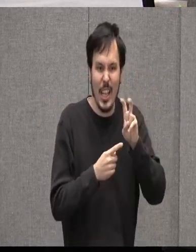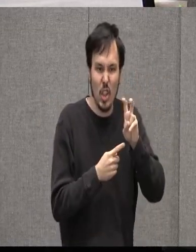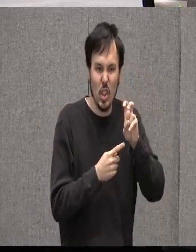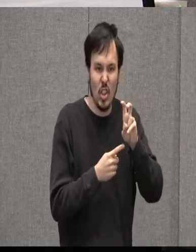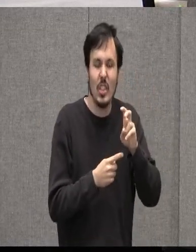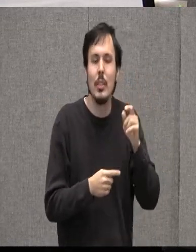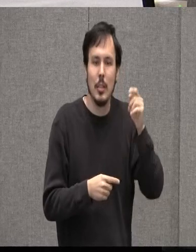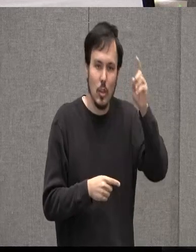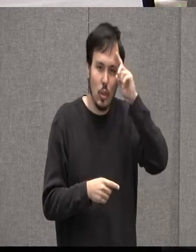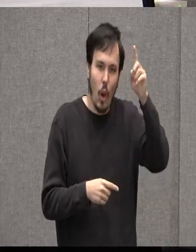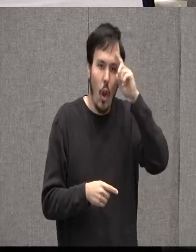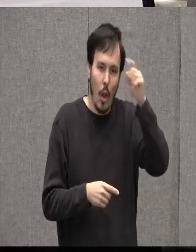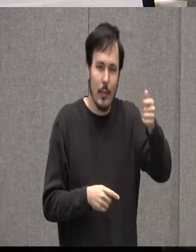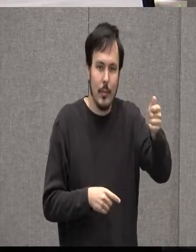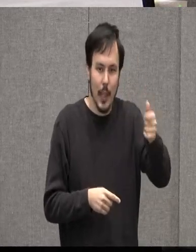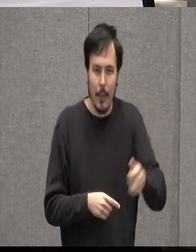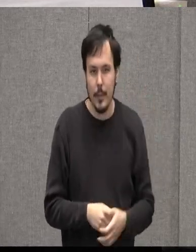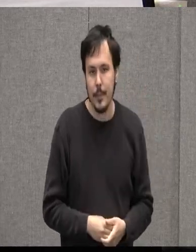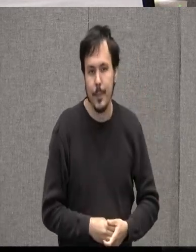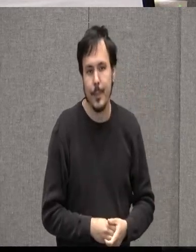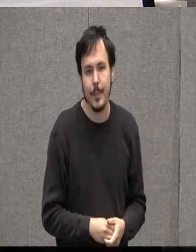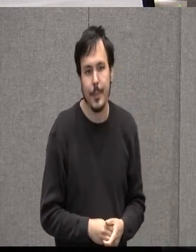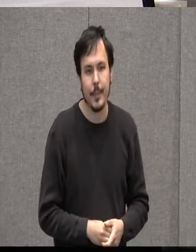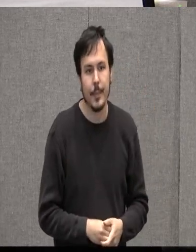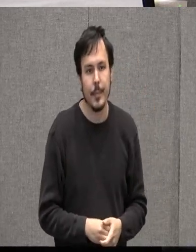so let's work it out.